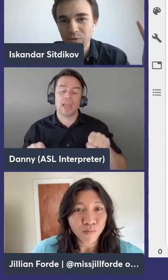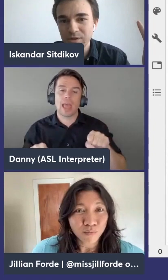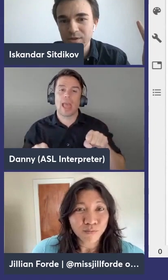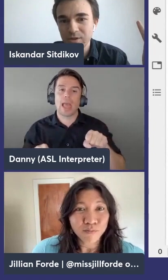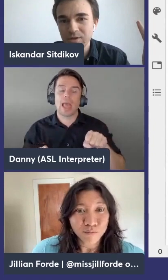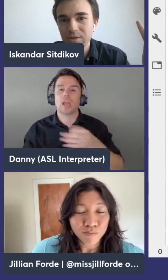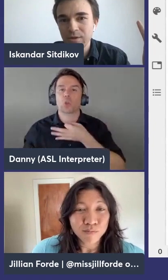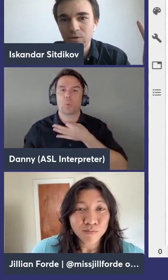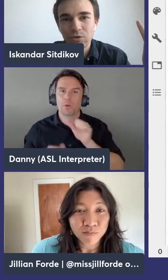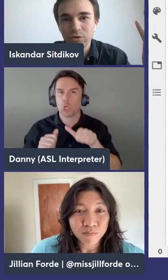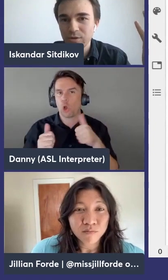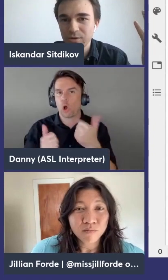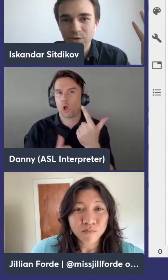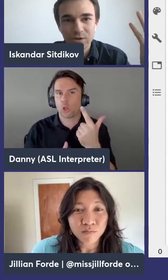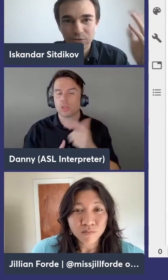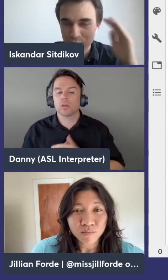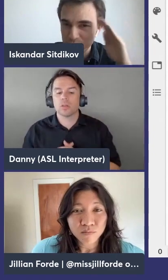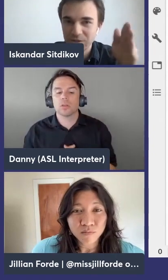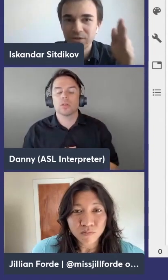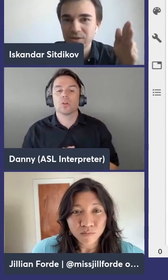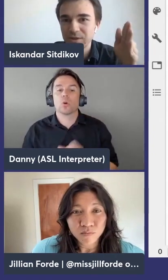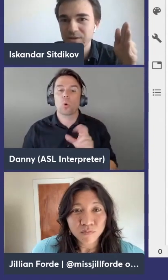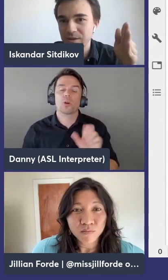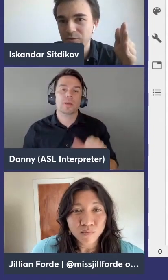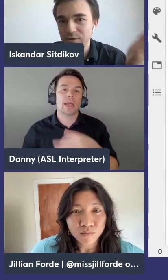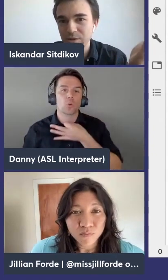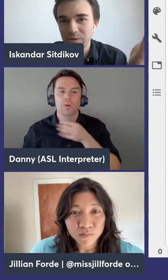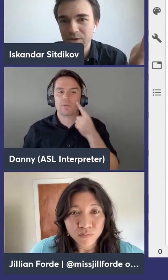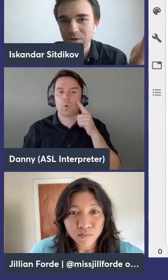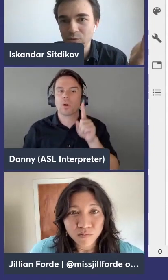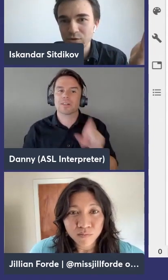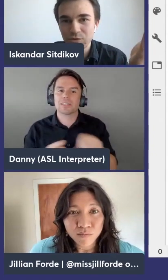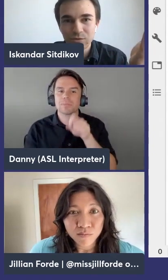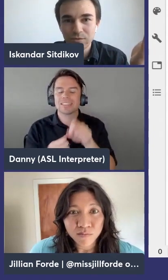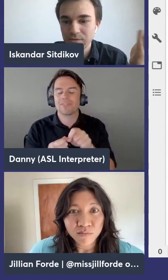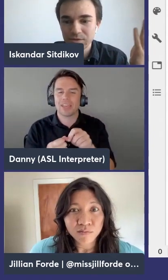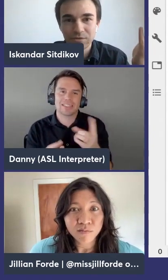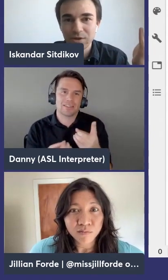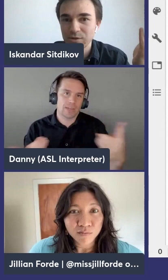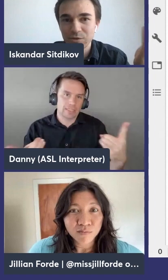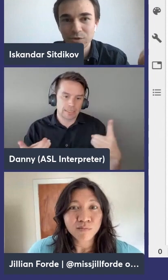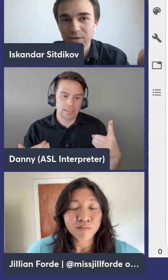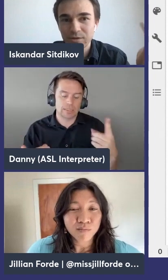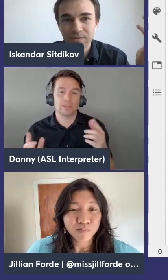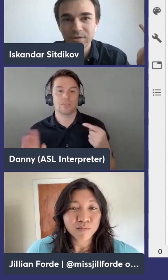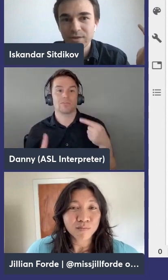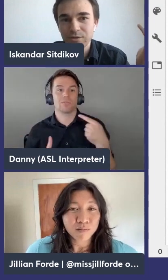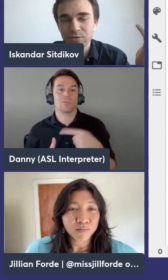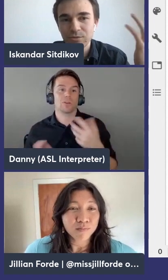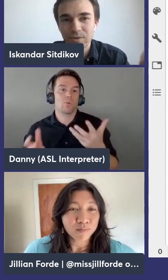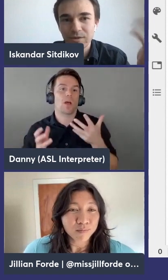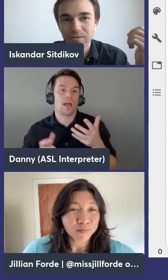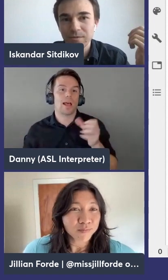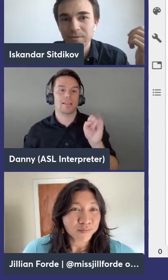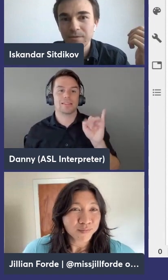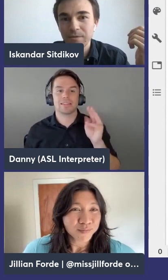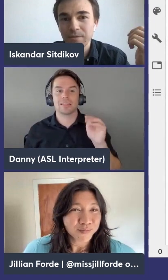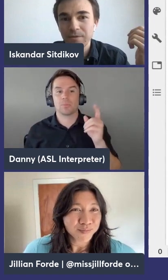here, like we did here. Or you can query for specific device, like for example, here I want to state vector simulator. So